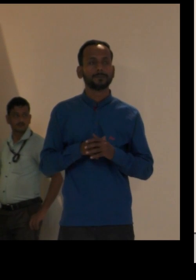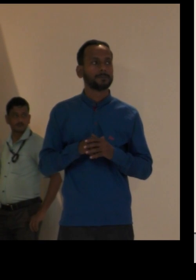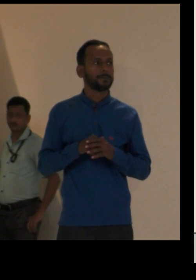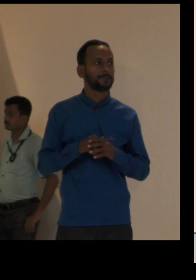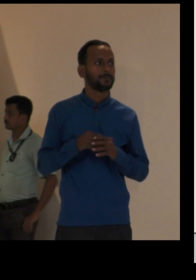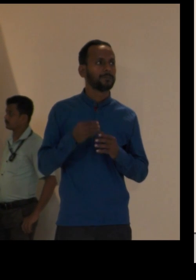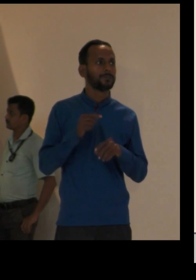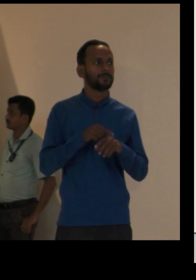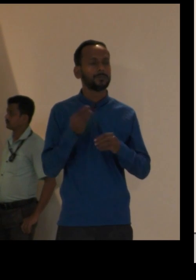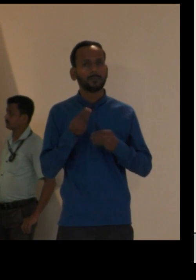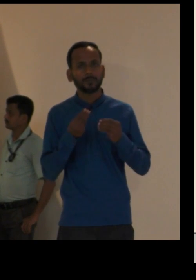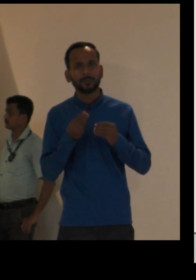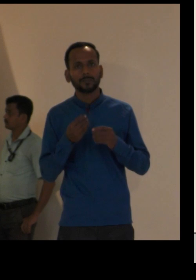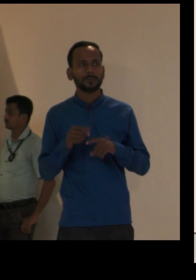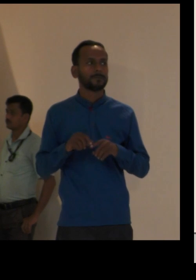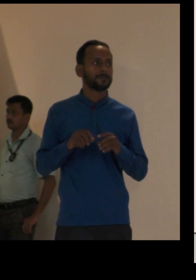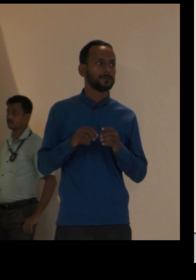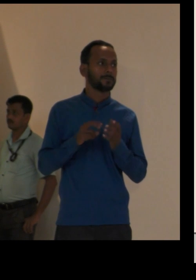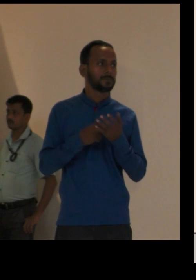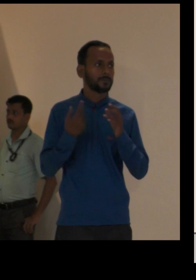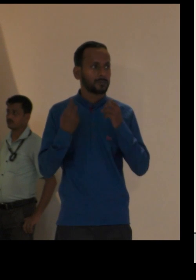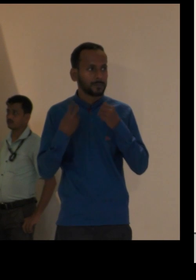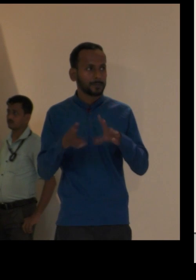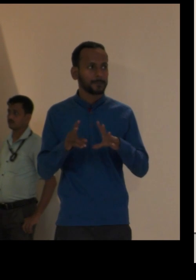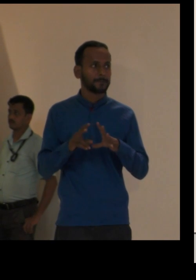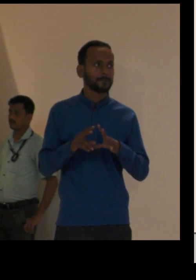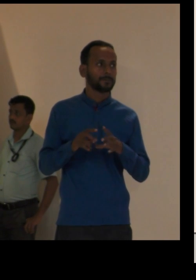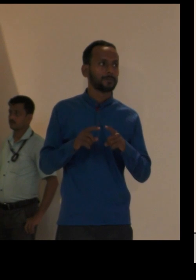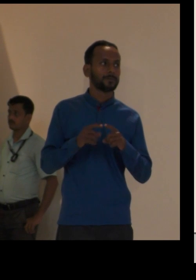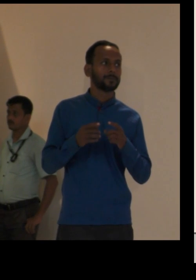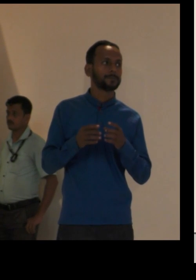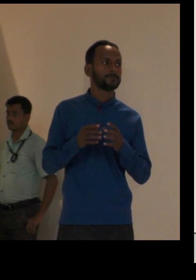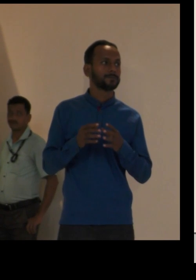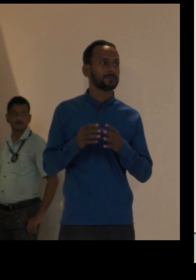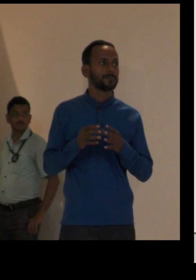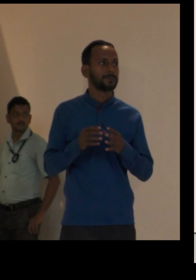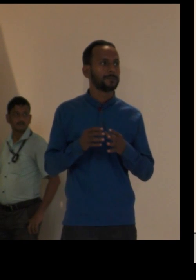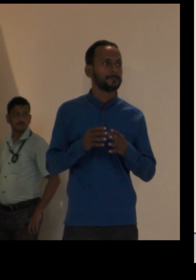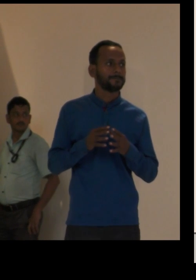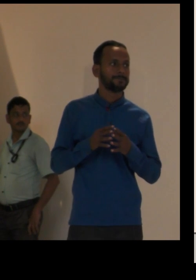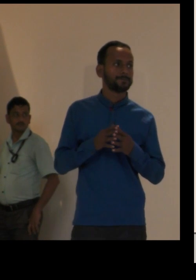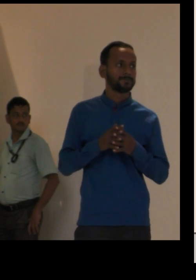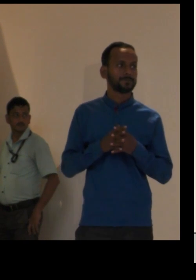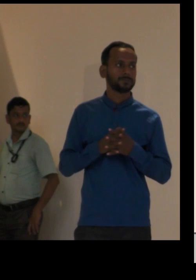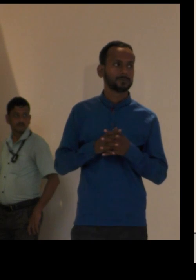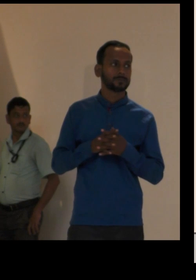in some kind of a normative way that this is the thing that must be done. It's almost like that